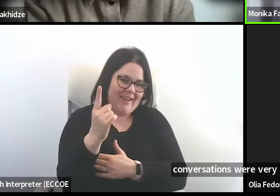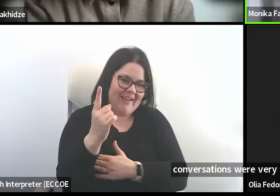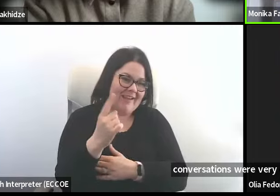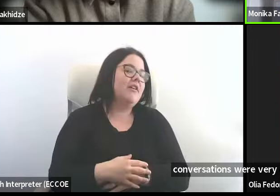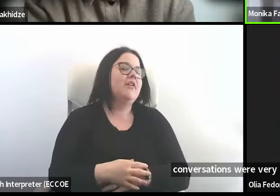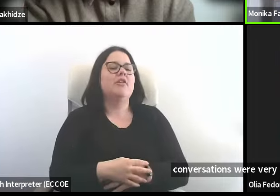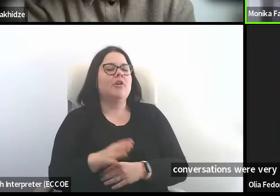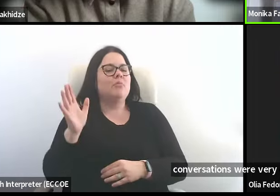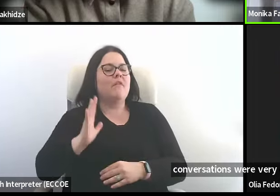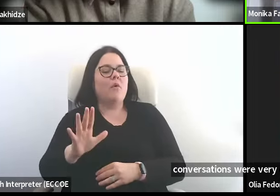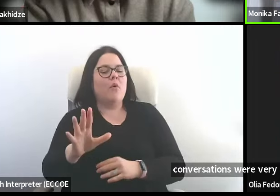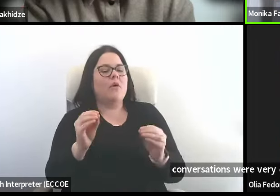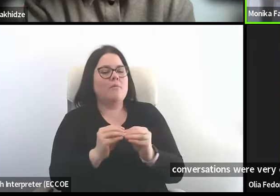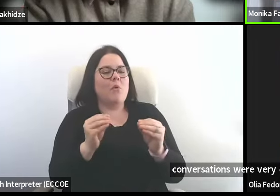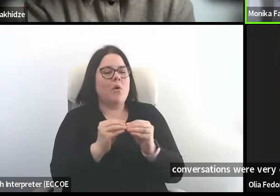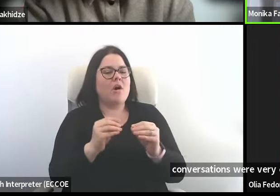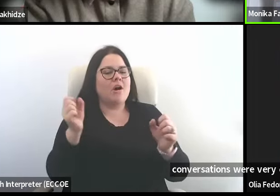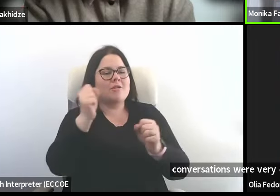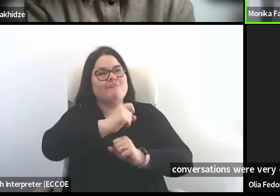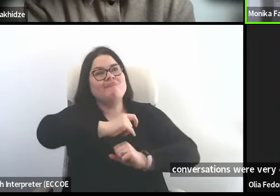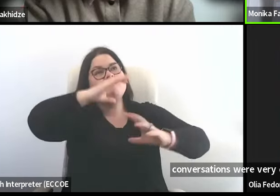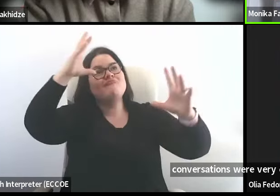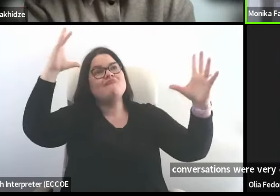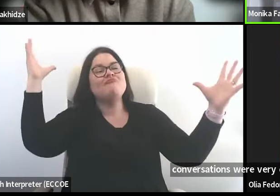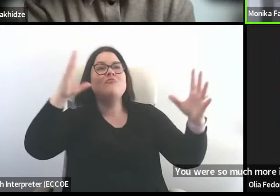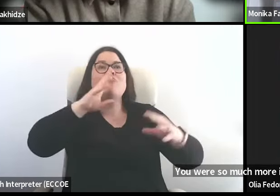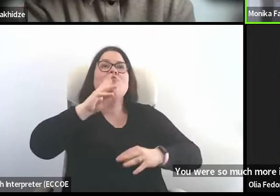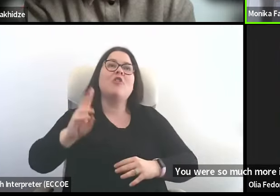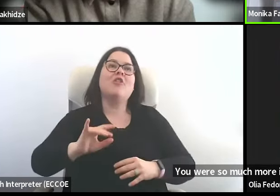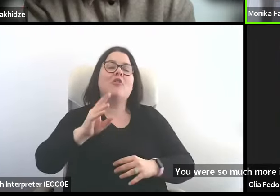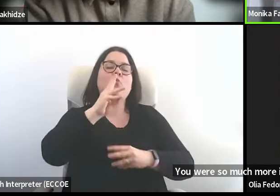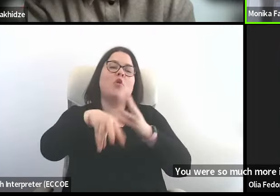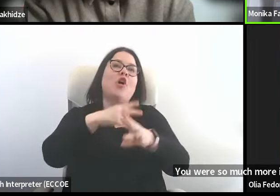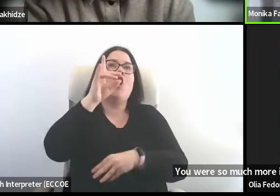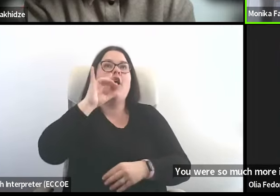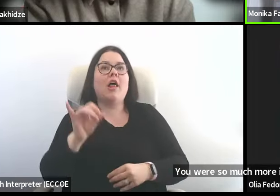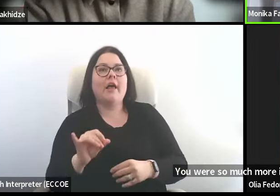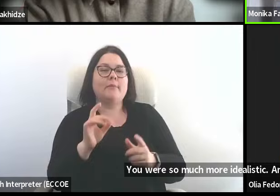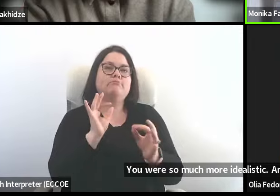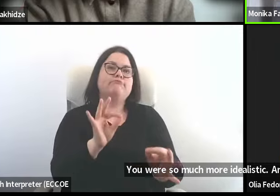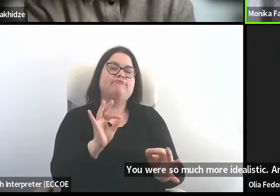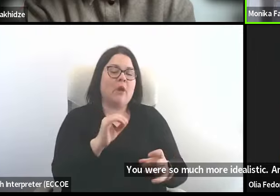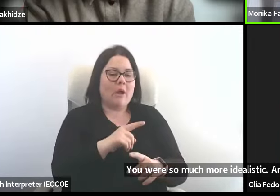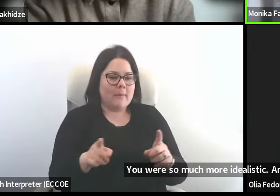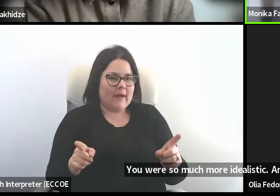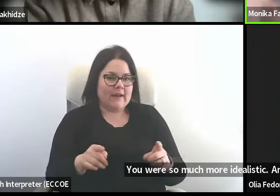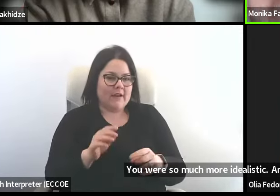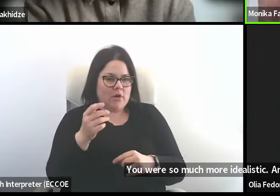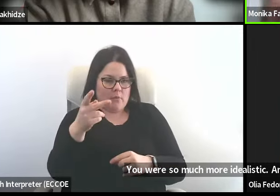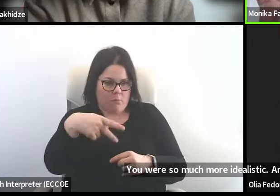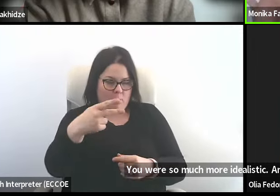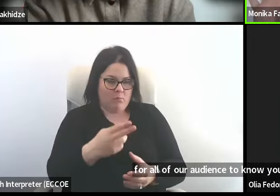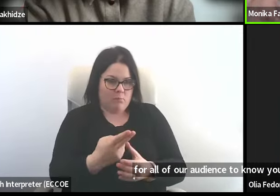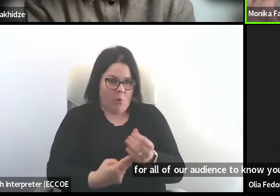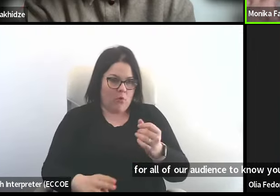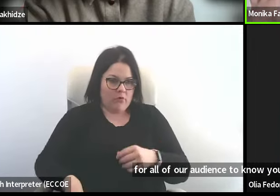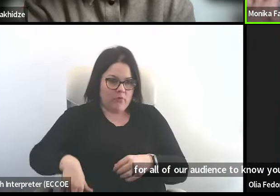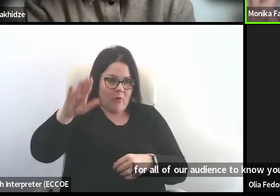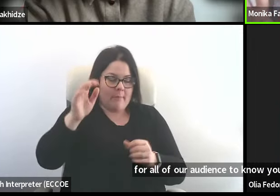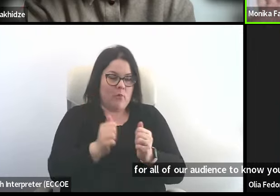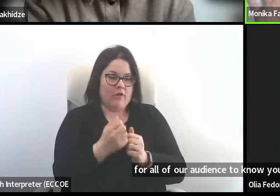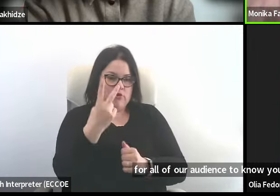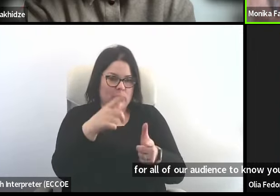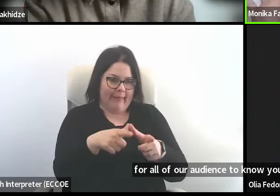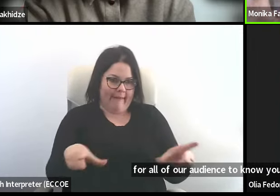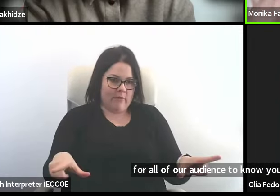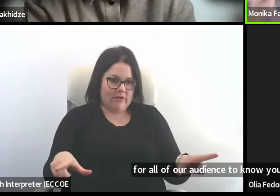more idealistic. And what is important for all of our audience to know, you were both raised with two languages that